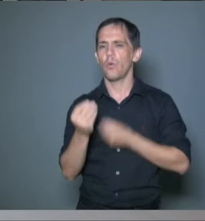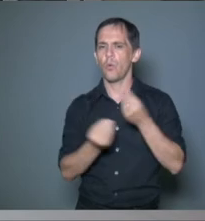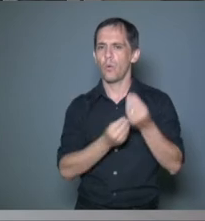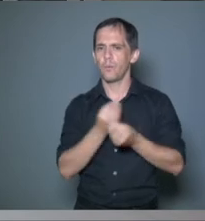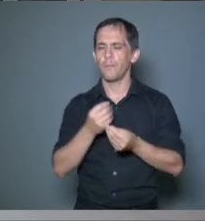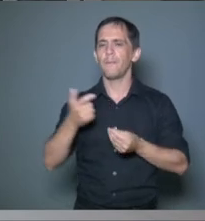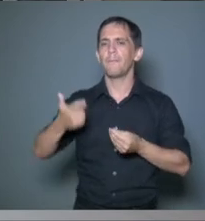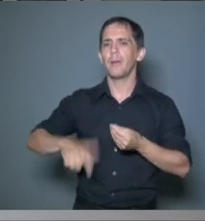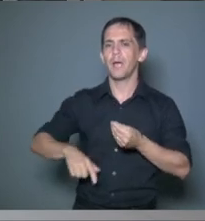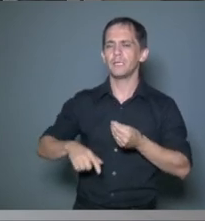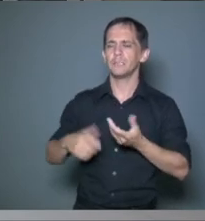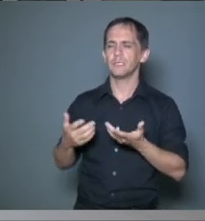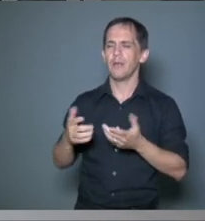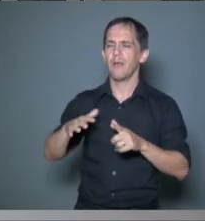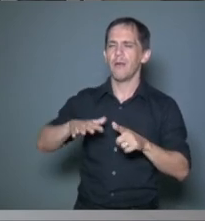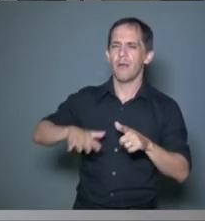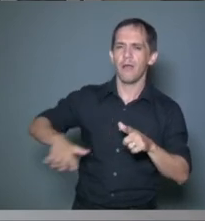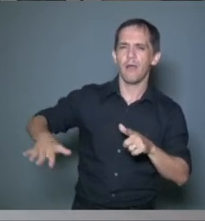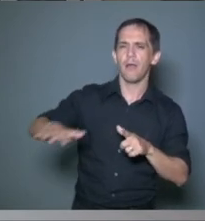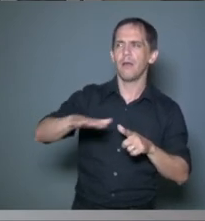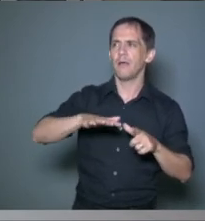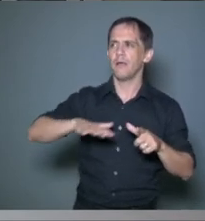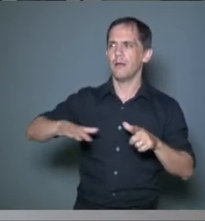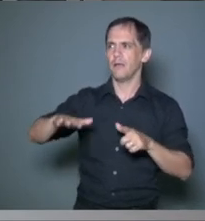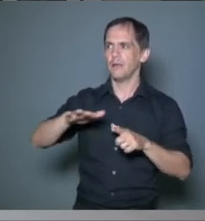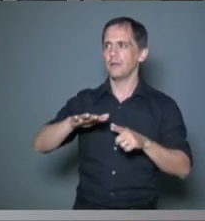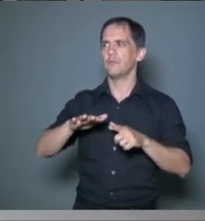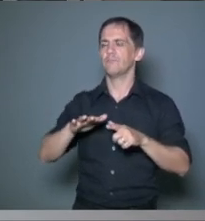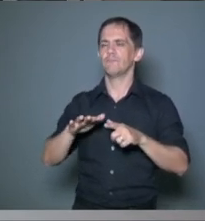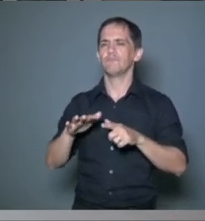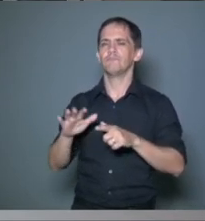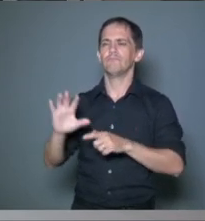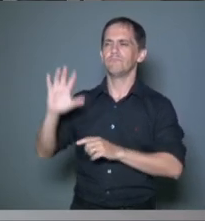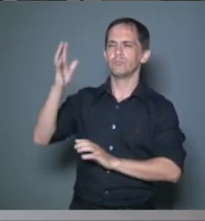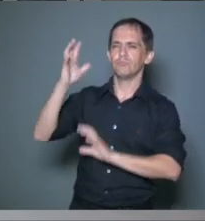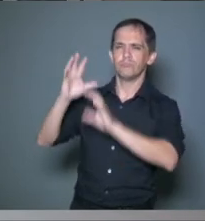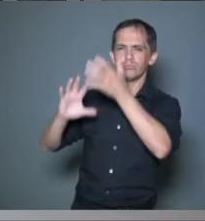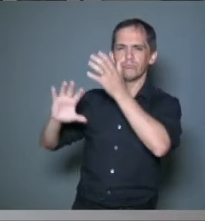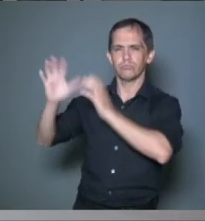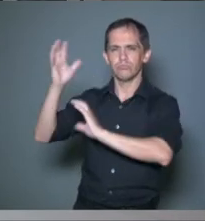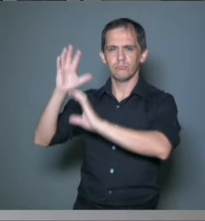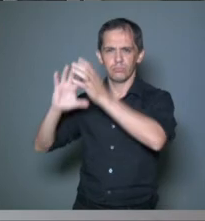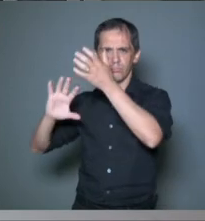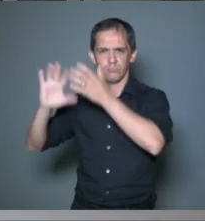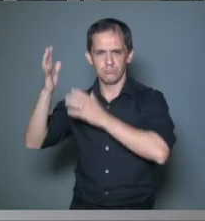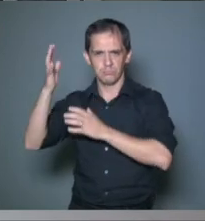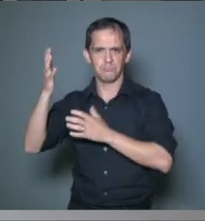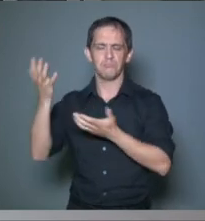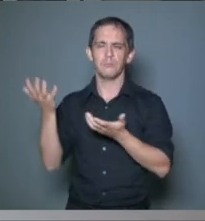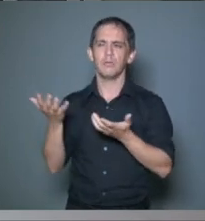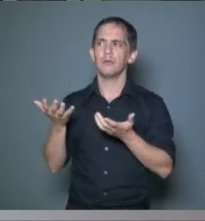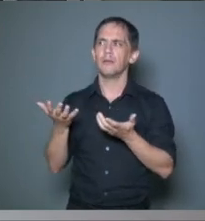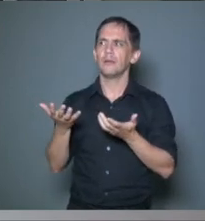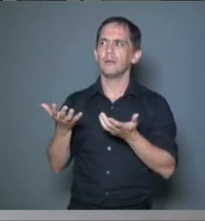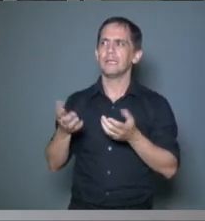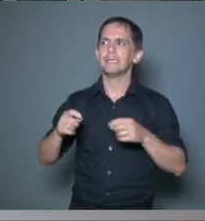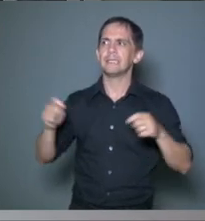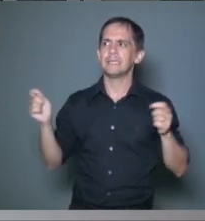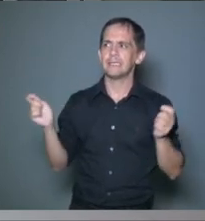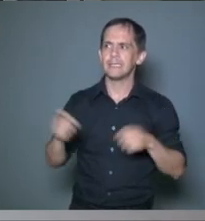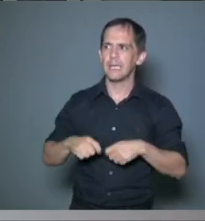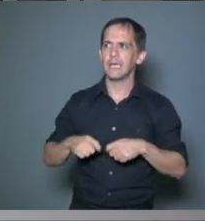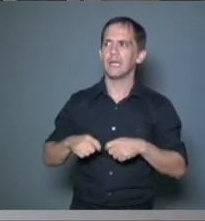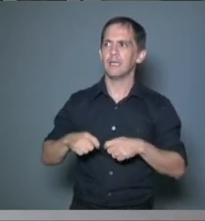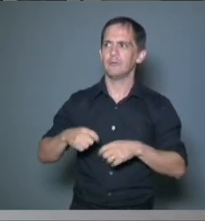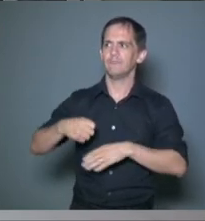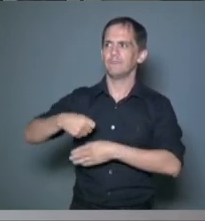company? Second, about logistics, how do you see the potential impact on volumes